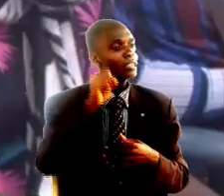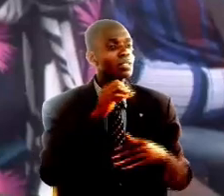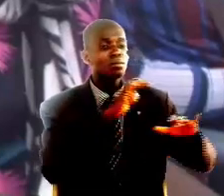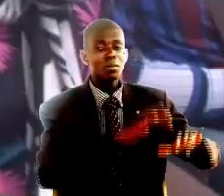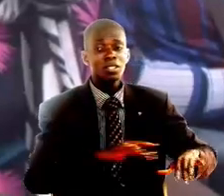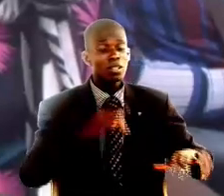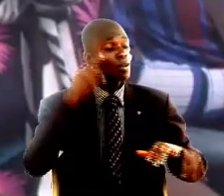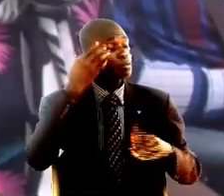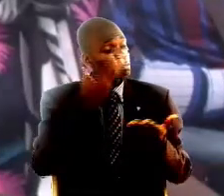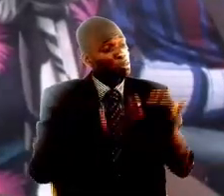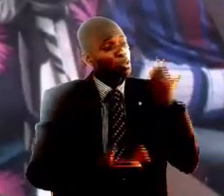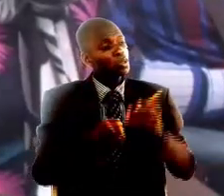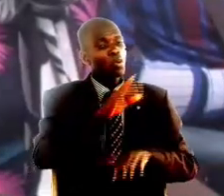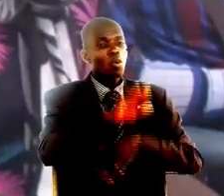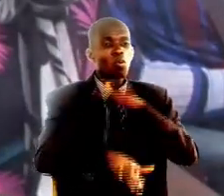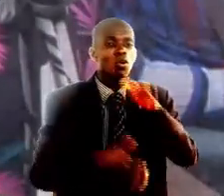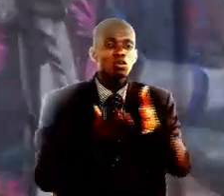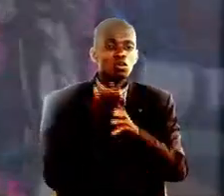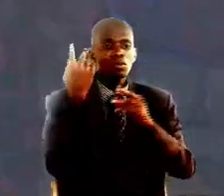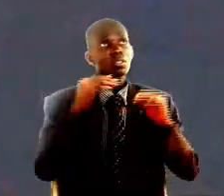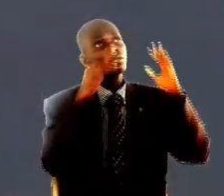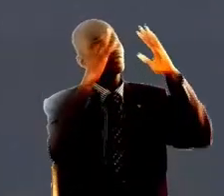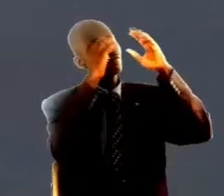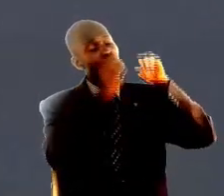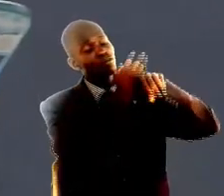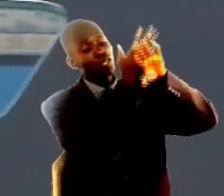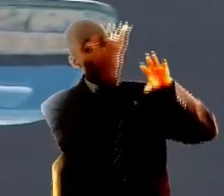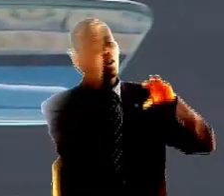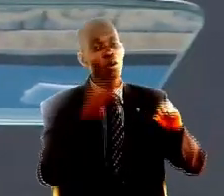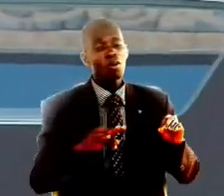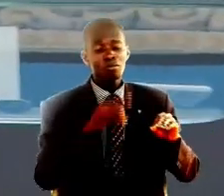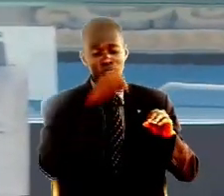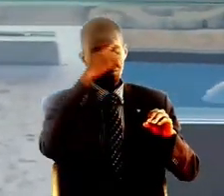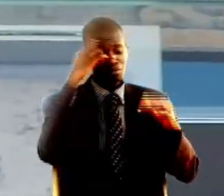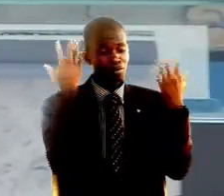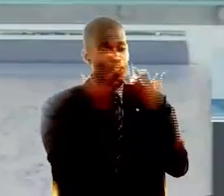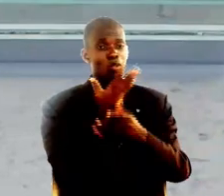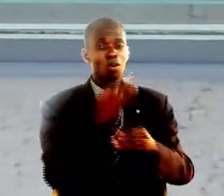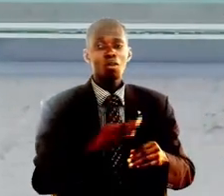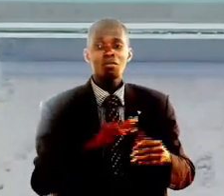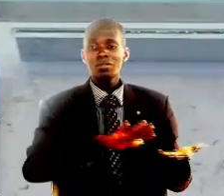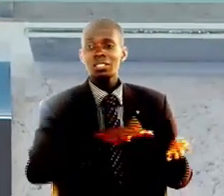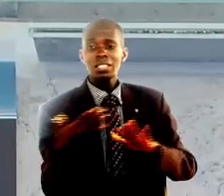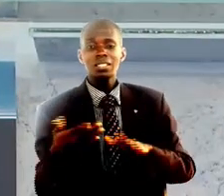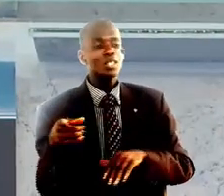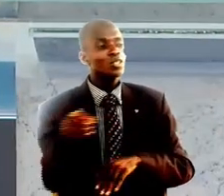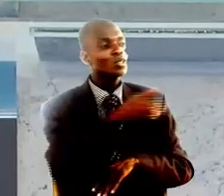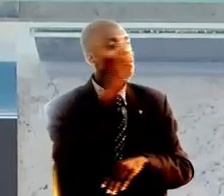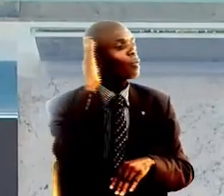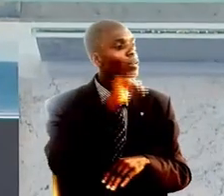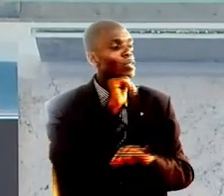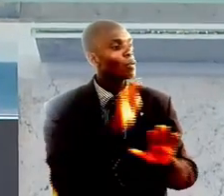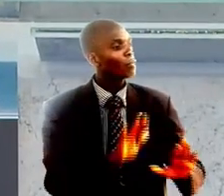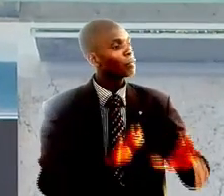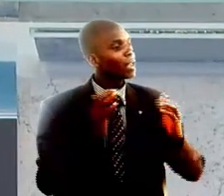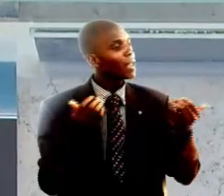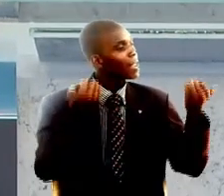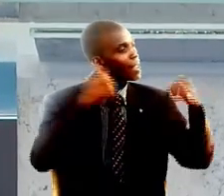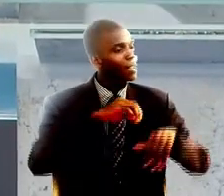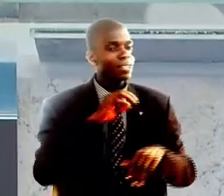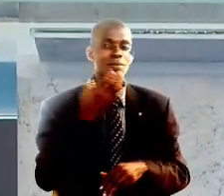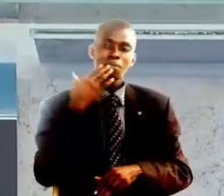valley of the shadow of death, I will not fear any evil. Thy rod and thy staff, they